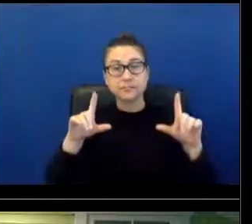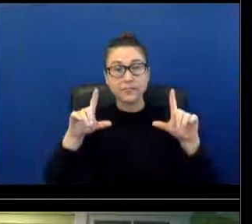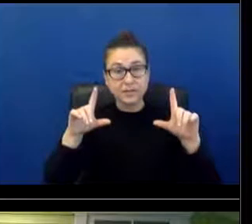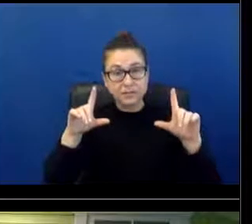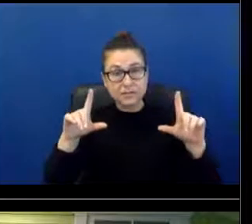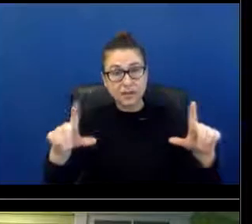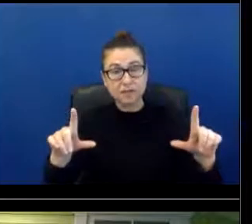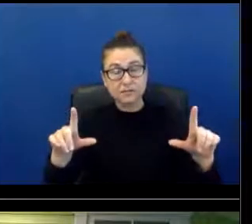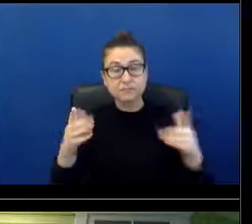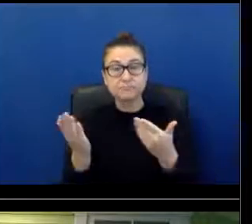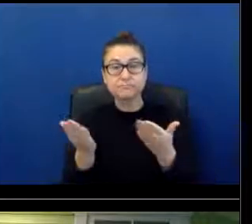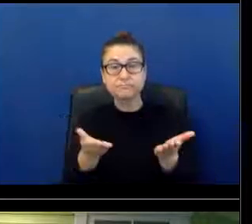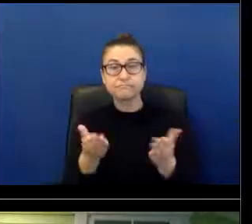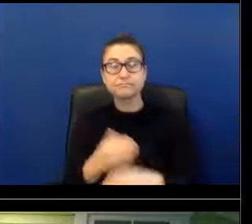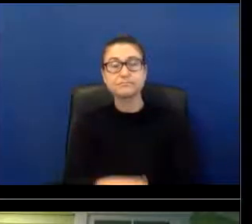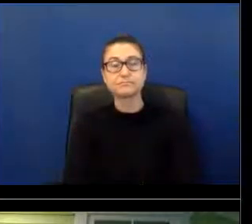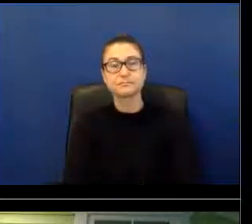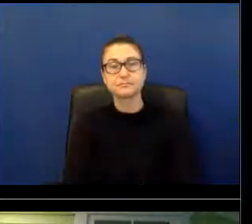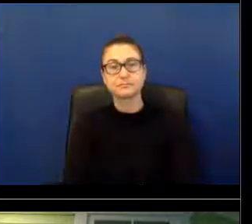this slide, Bridget.